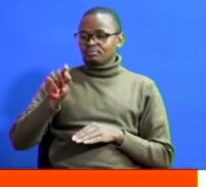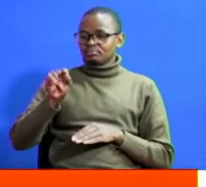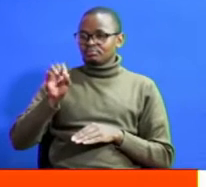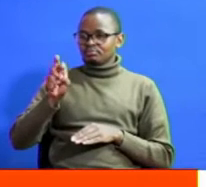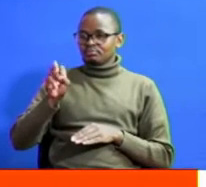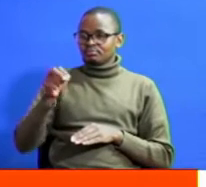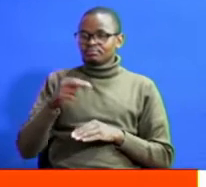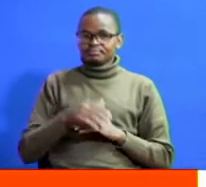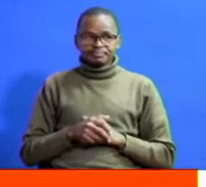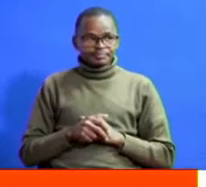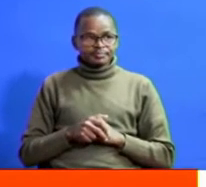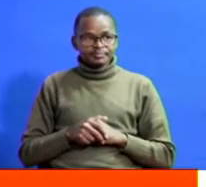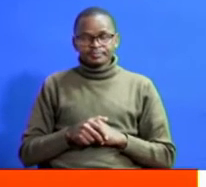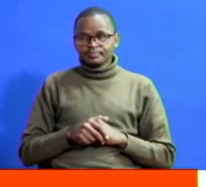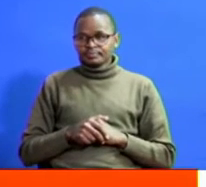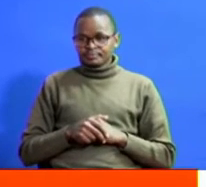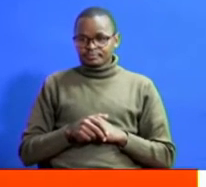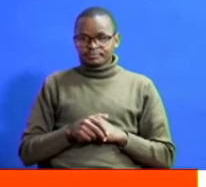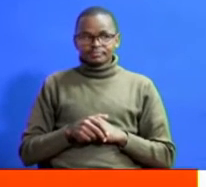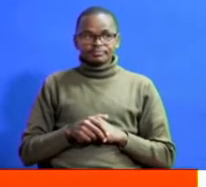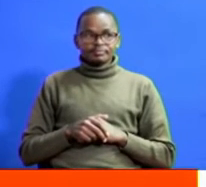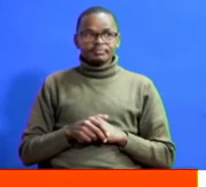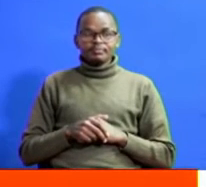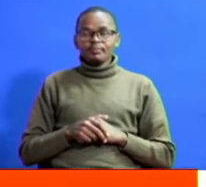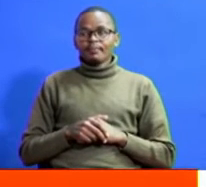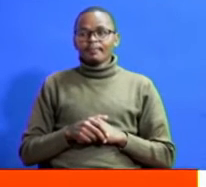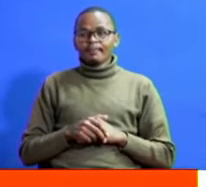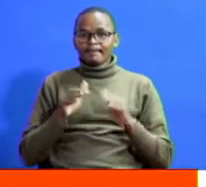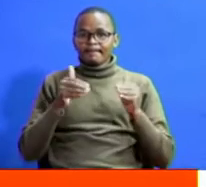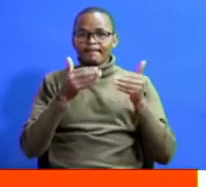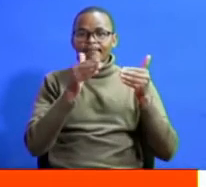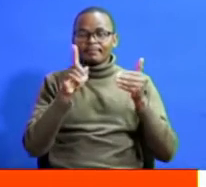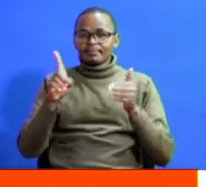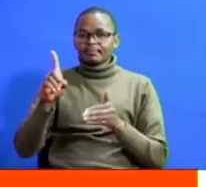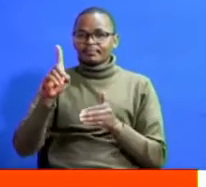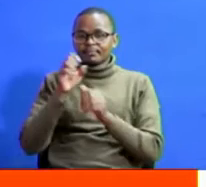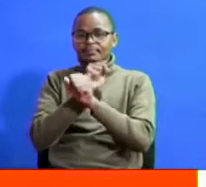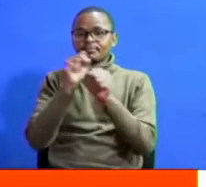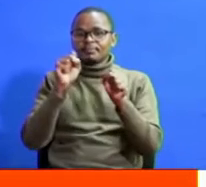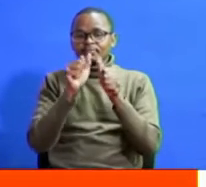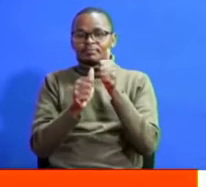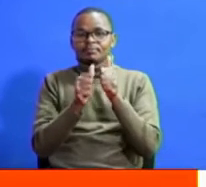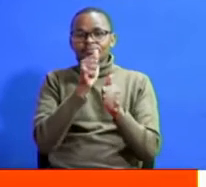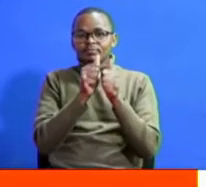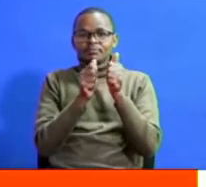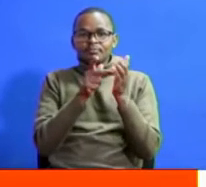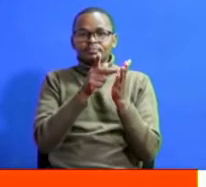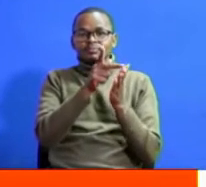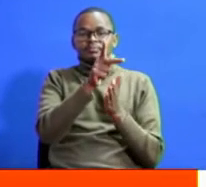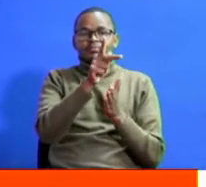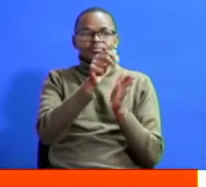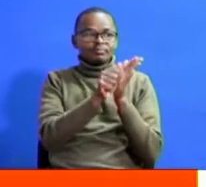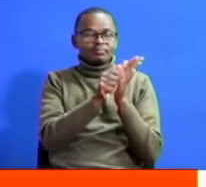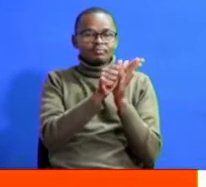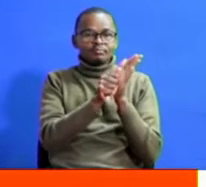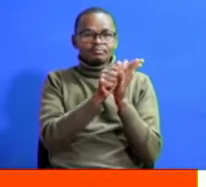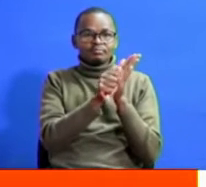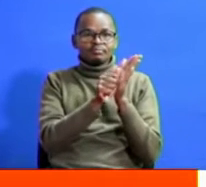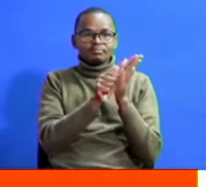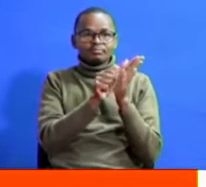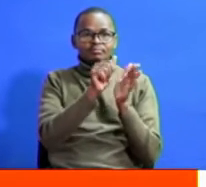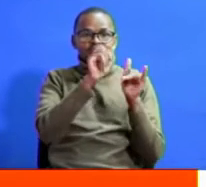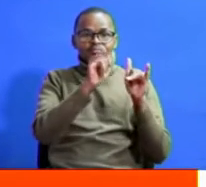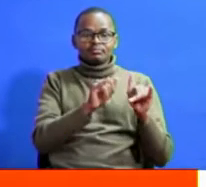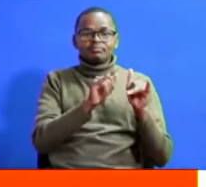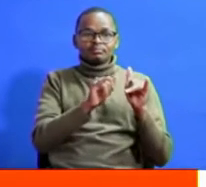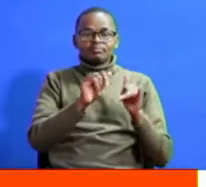you know, the directive that was given by the president, of course, which saw the price of maize now shall be retailing